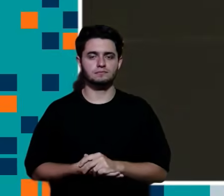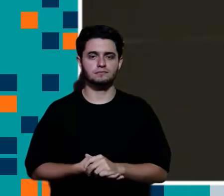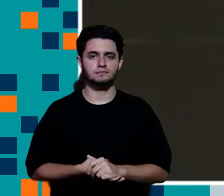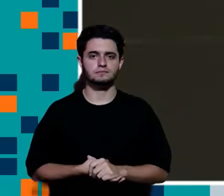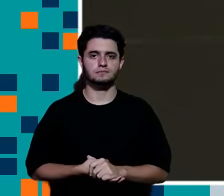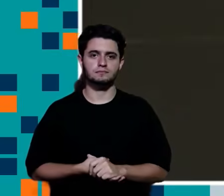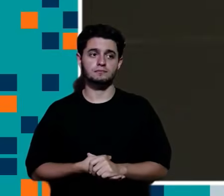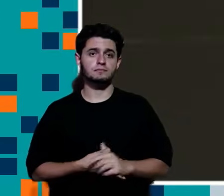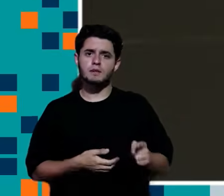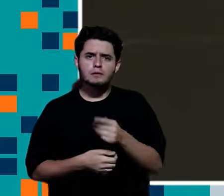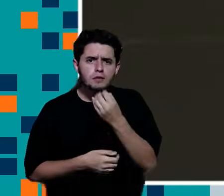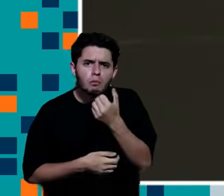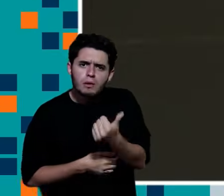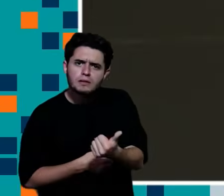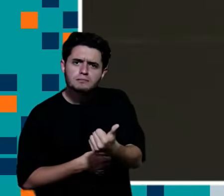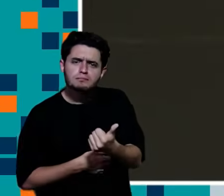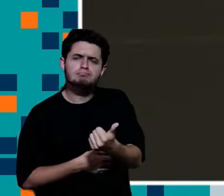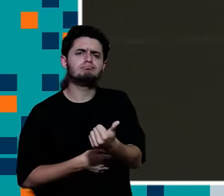How are you this afternoon?